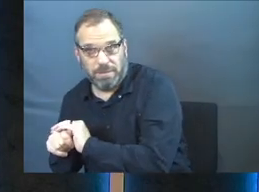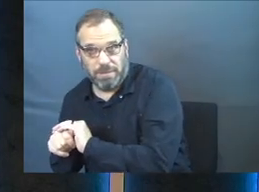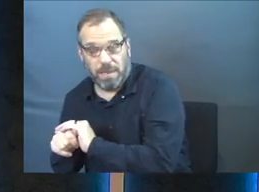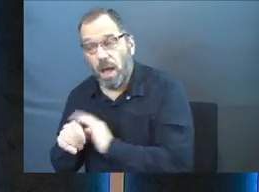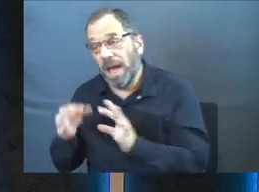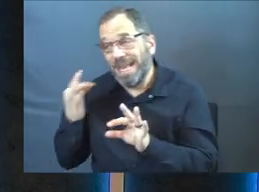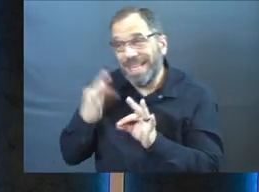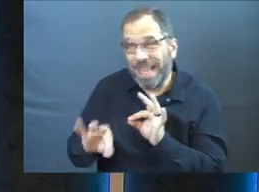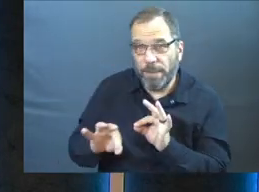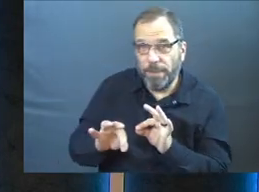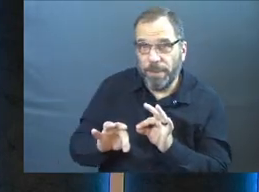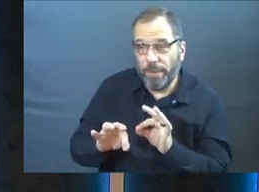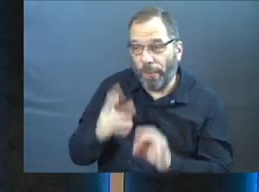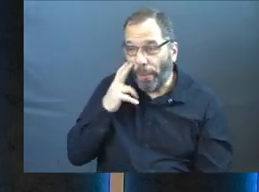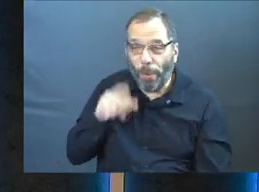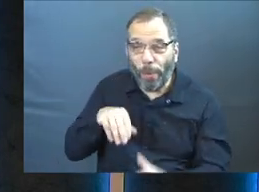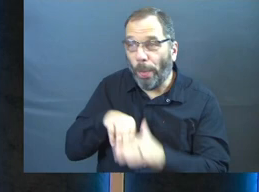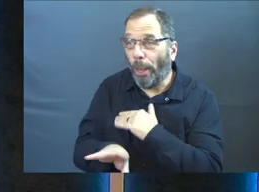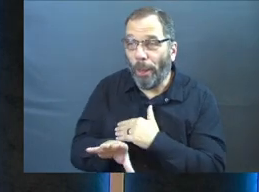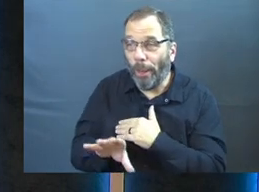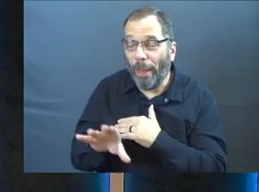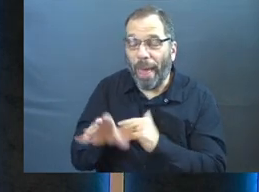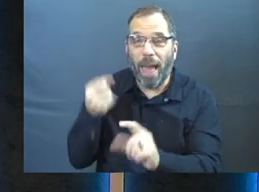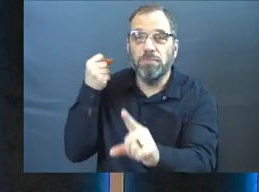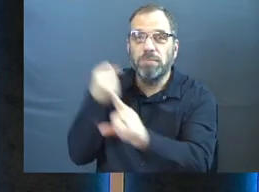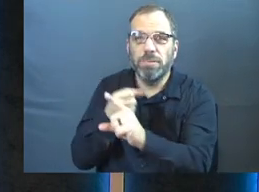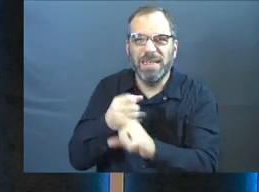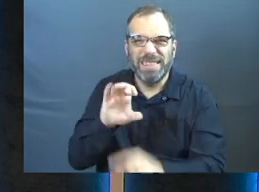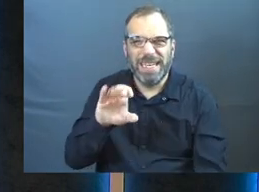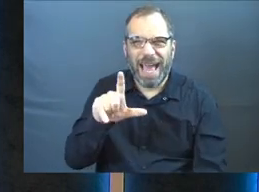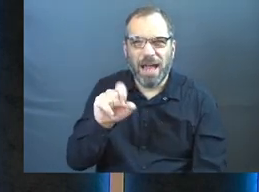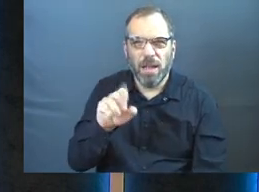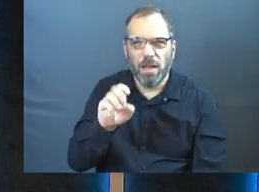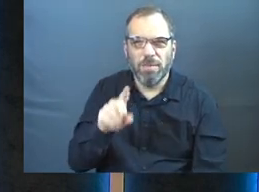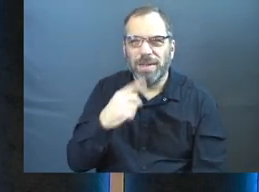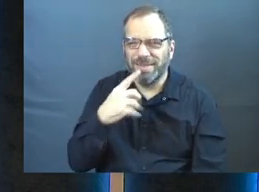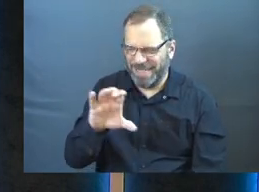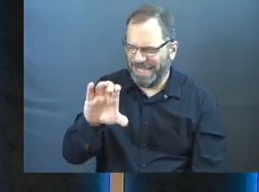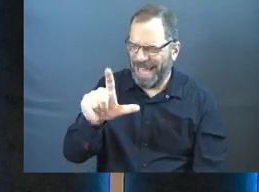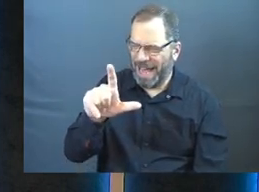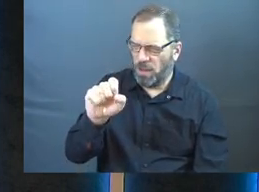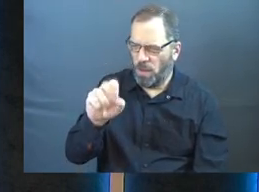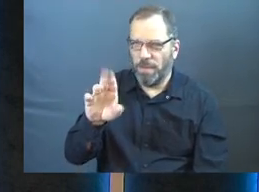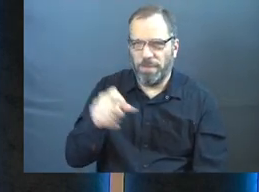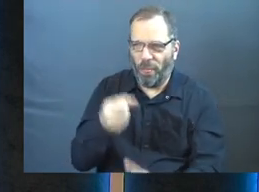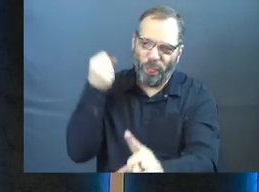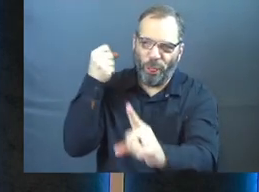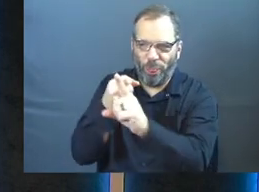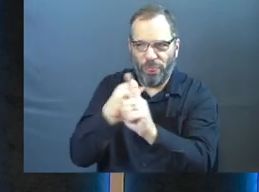A simpleton walks in blindly and is clobbered. Say clobbered. Say clobbered.